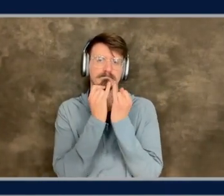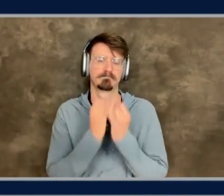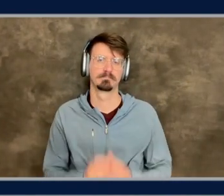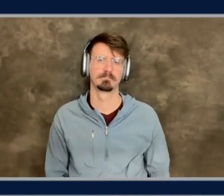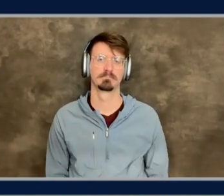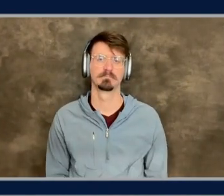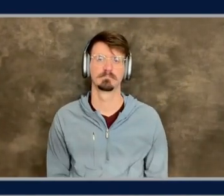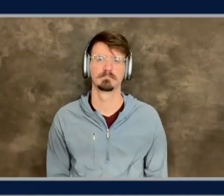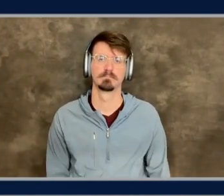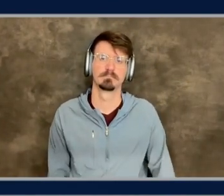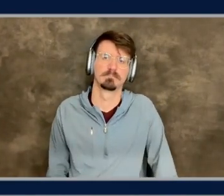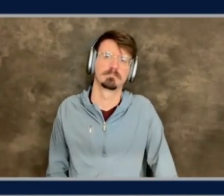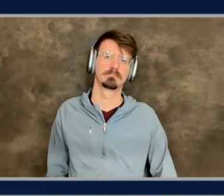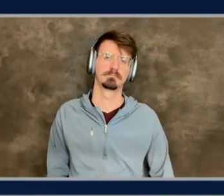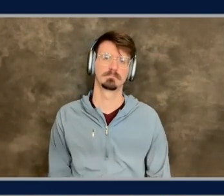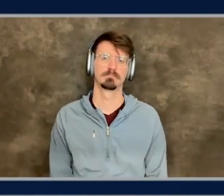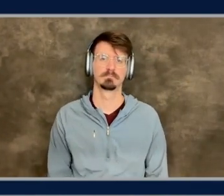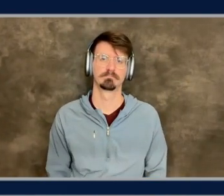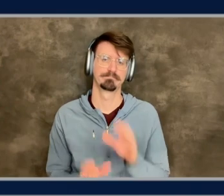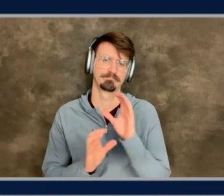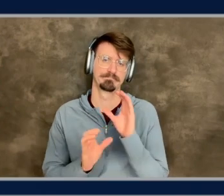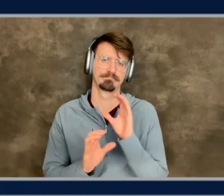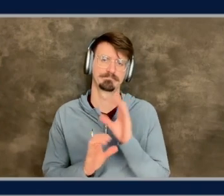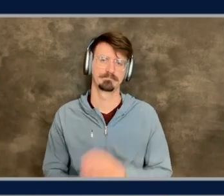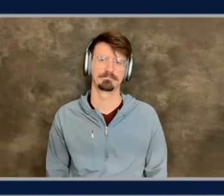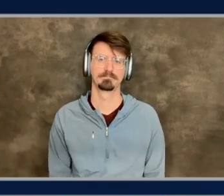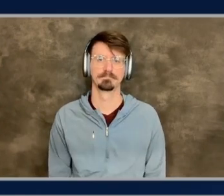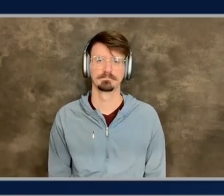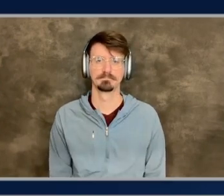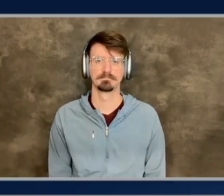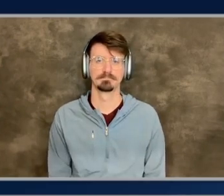If I can find it.